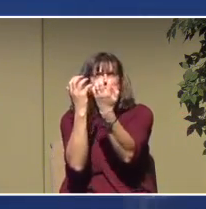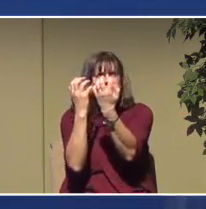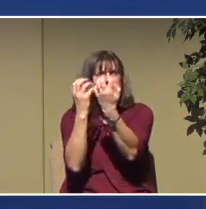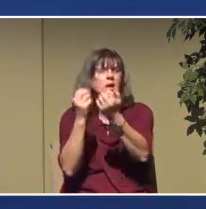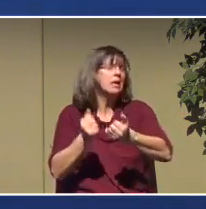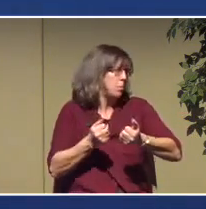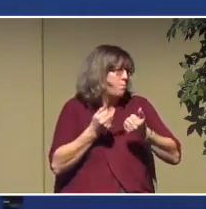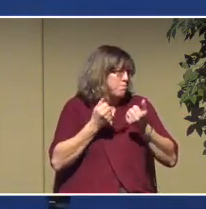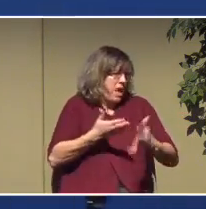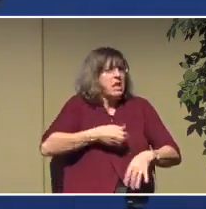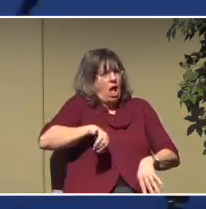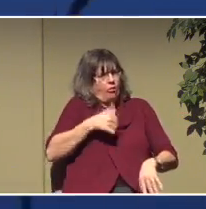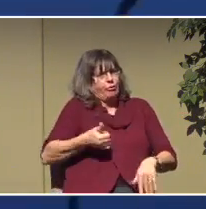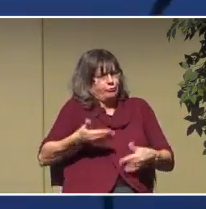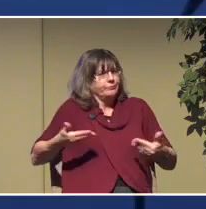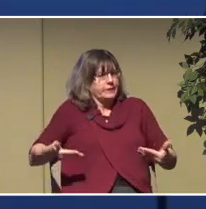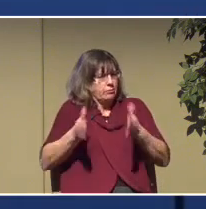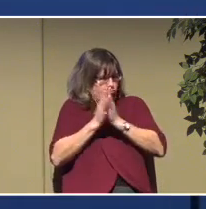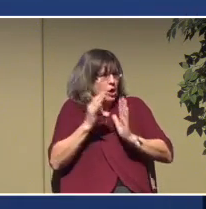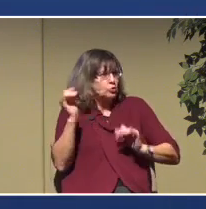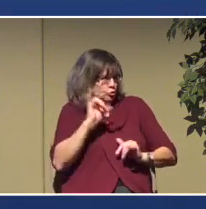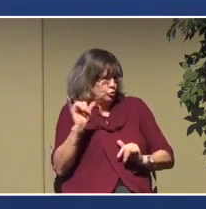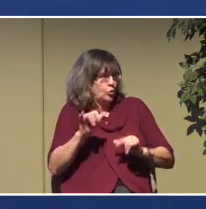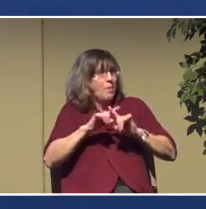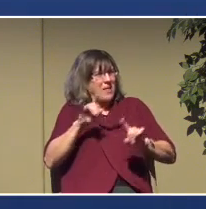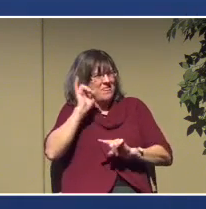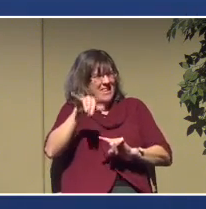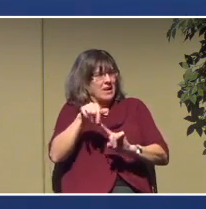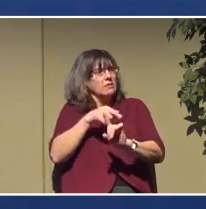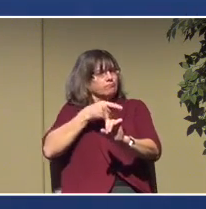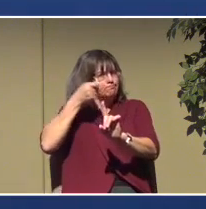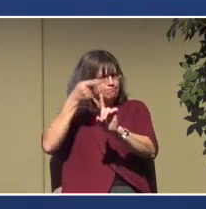other things, but this was the core of it.